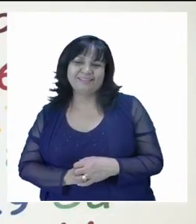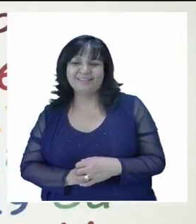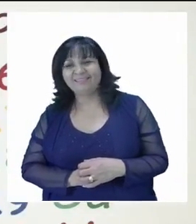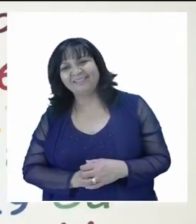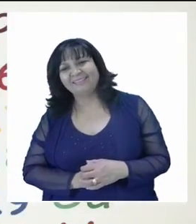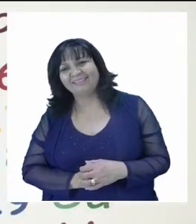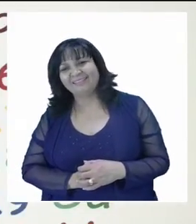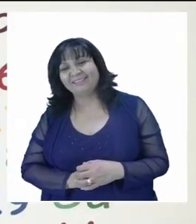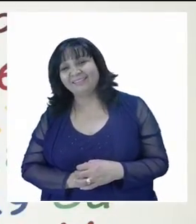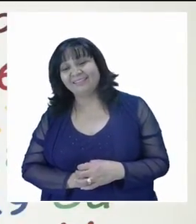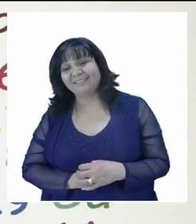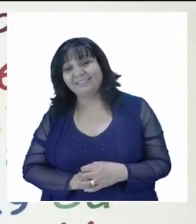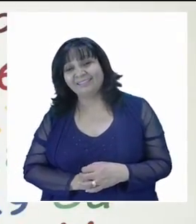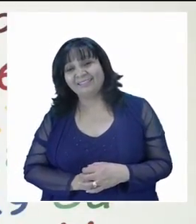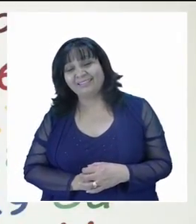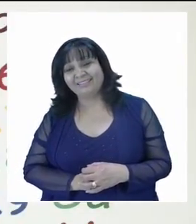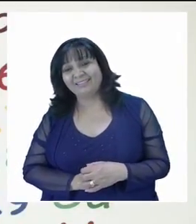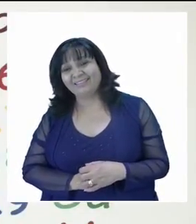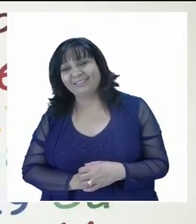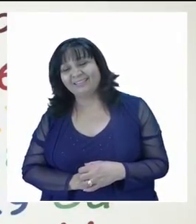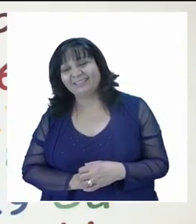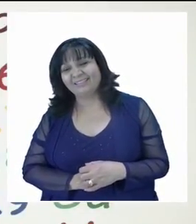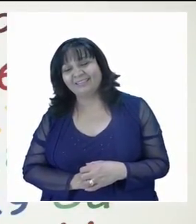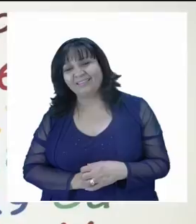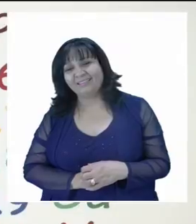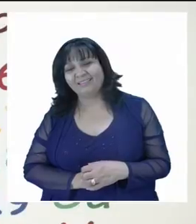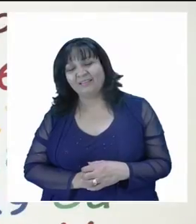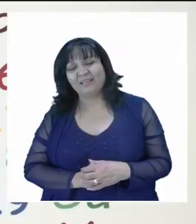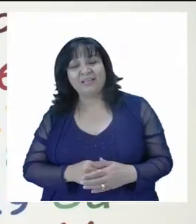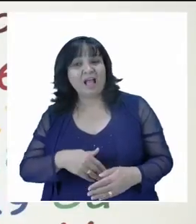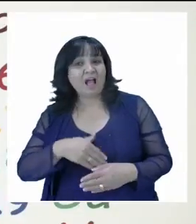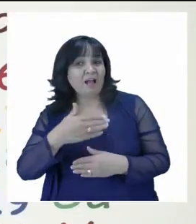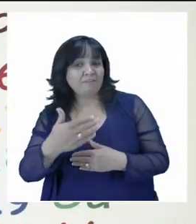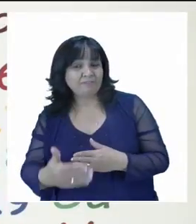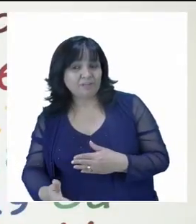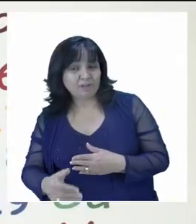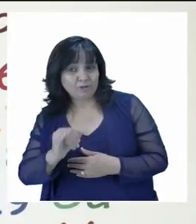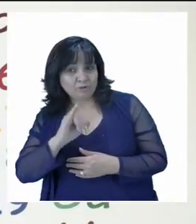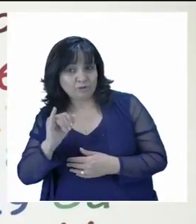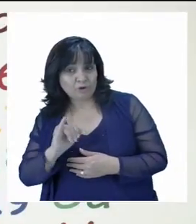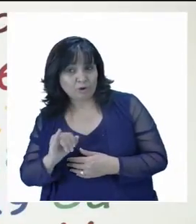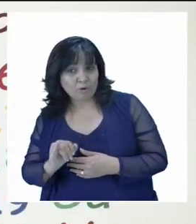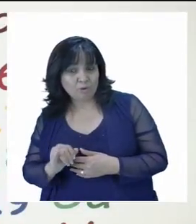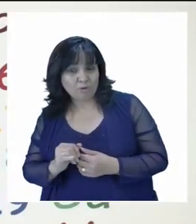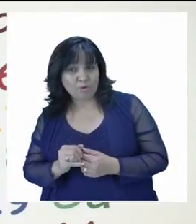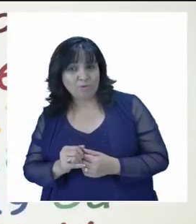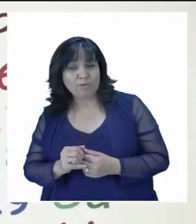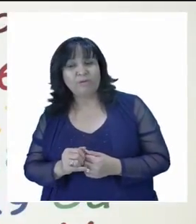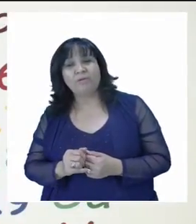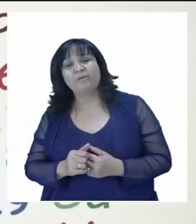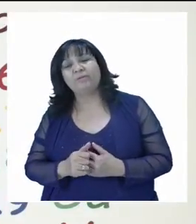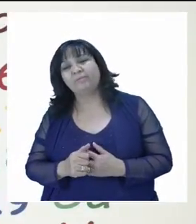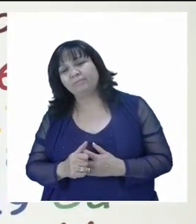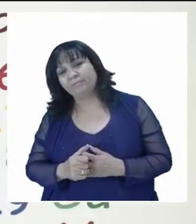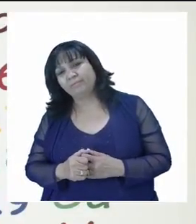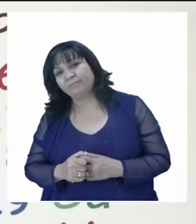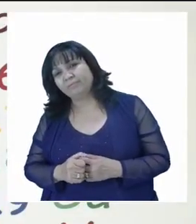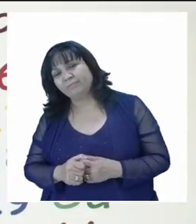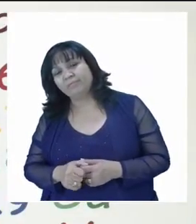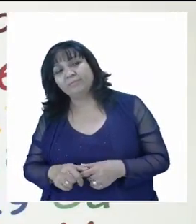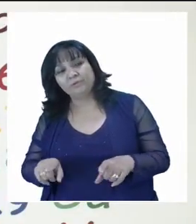for. What matters though is after you draw it, make sure that it really does look like the